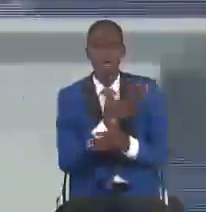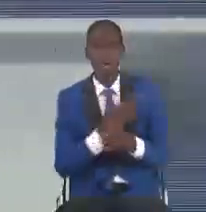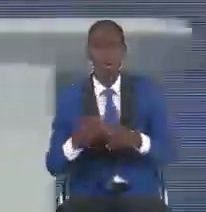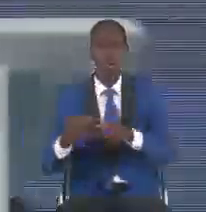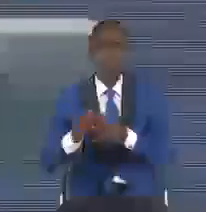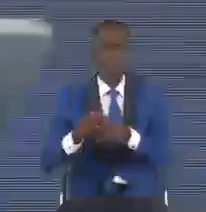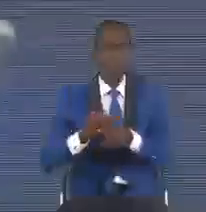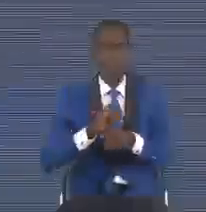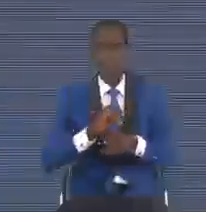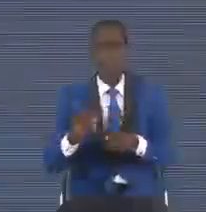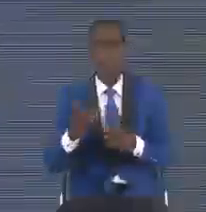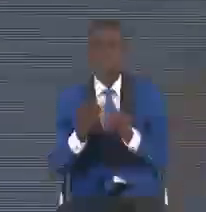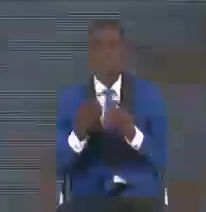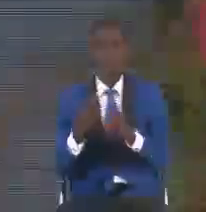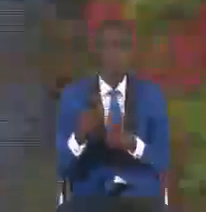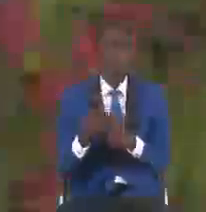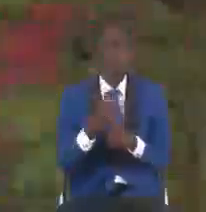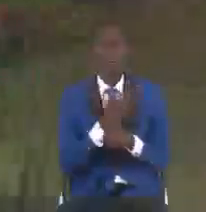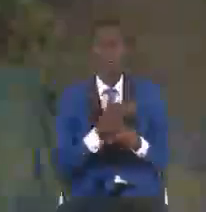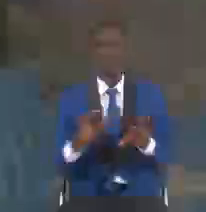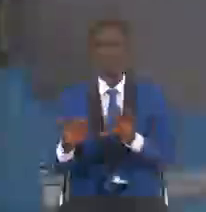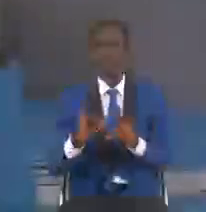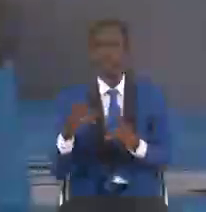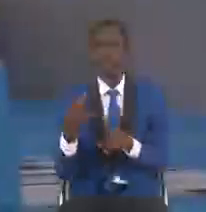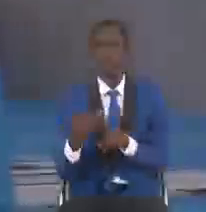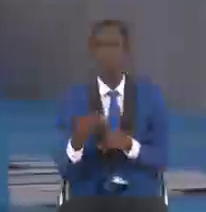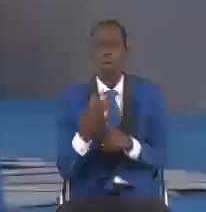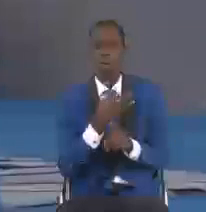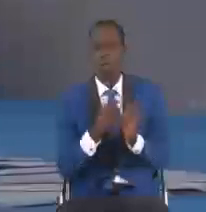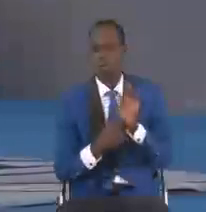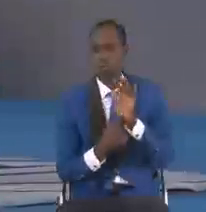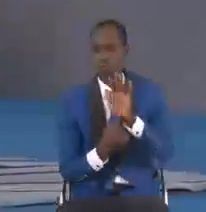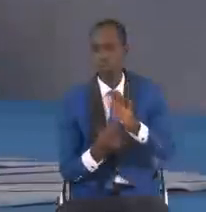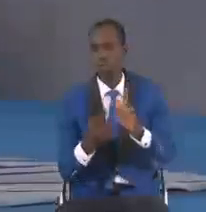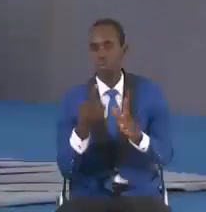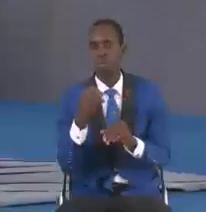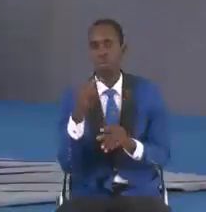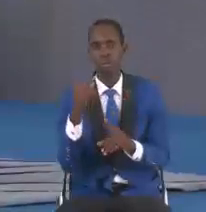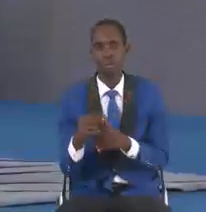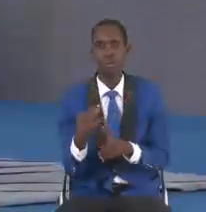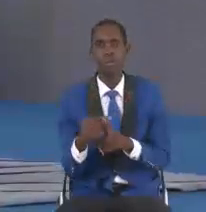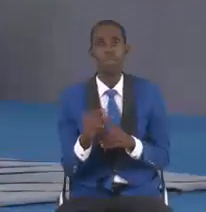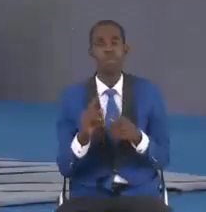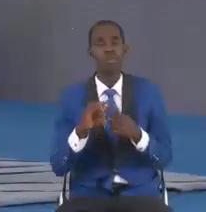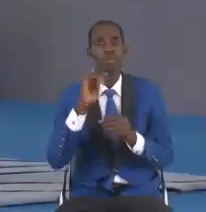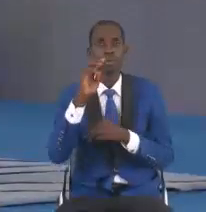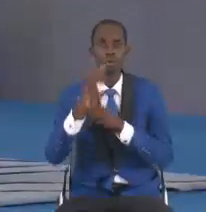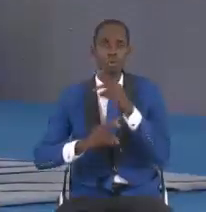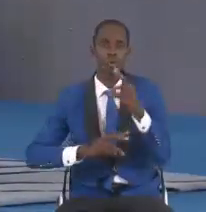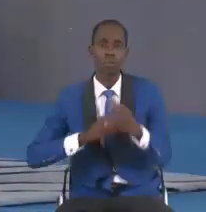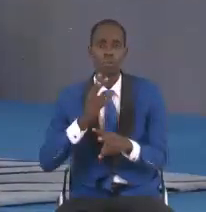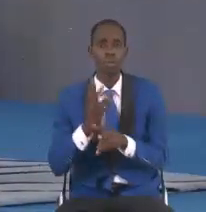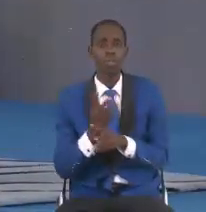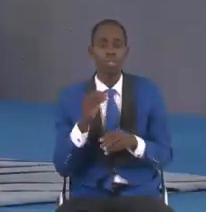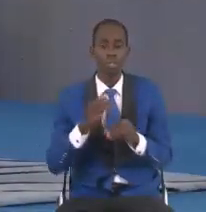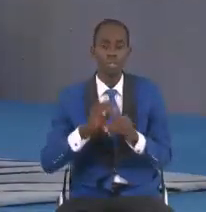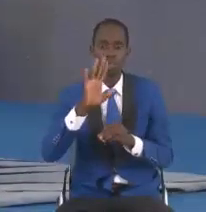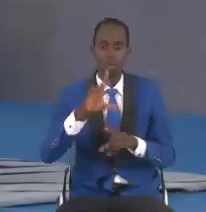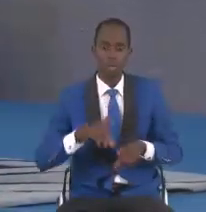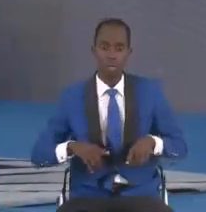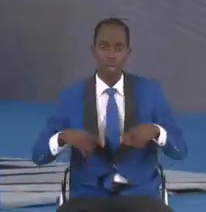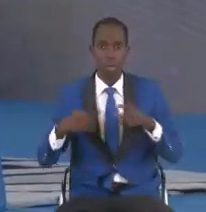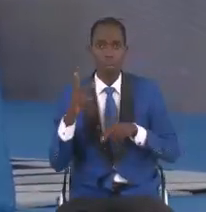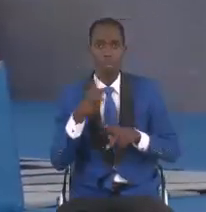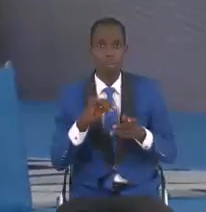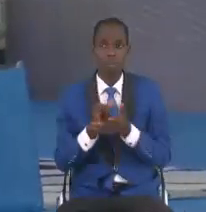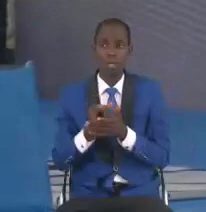you are performing the word, and you portray the word to the world in your life. Those who are not reading